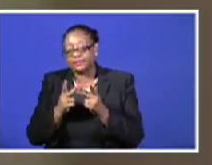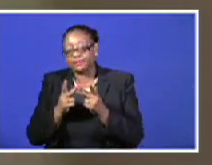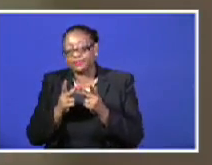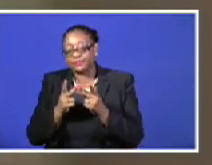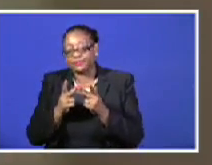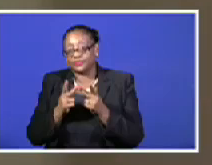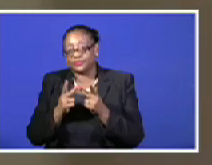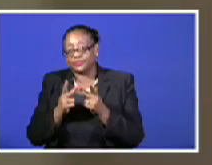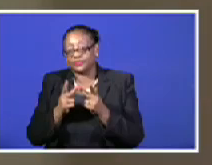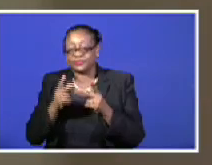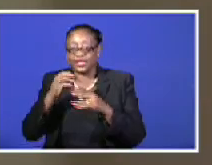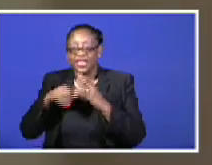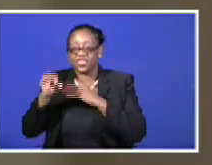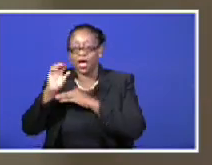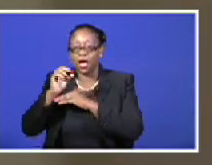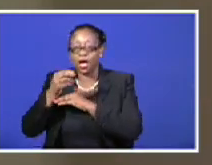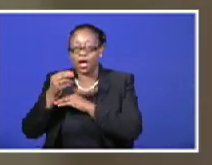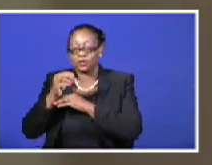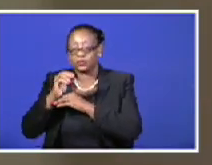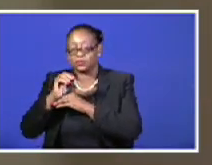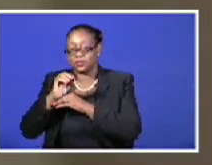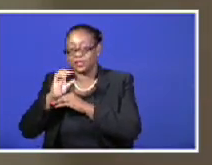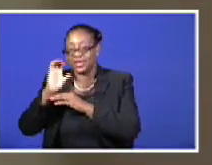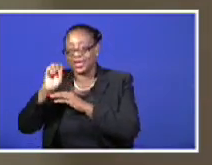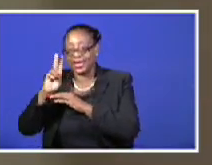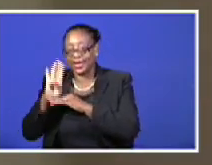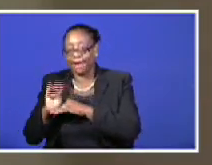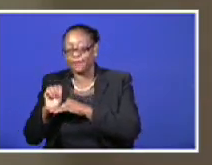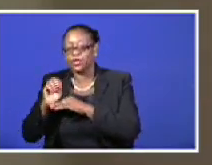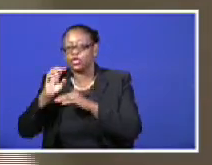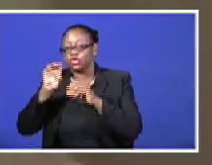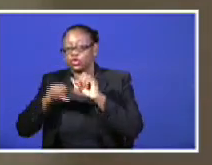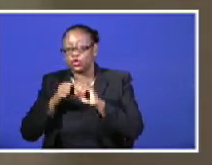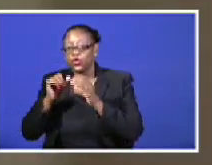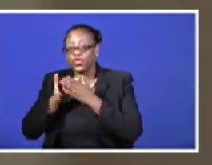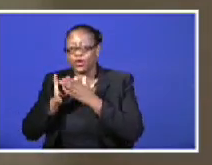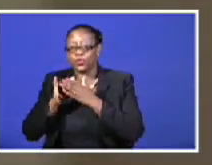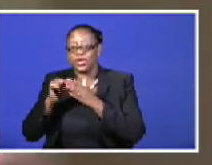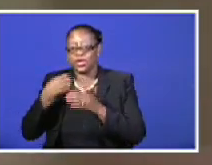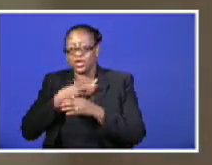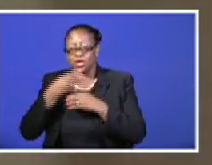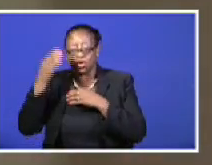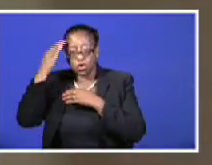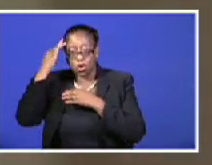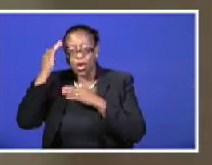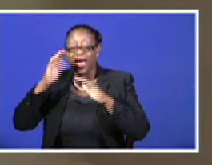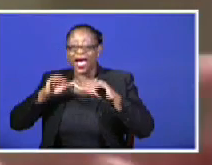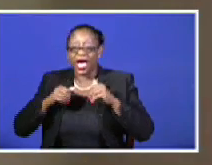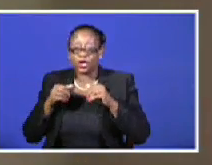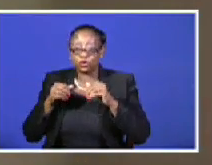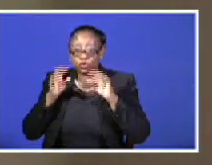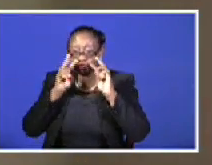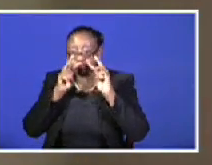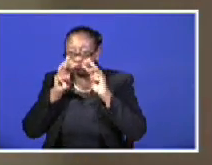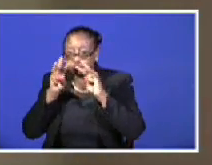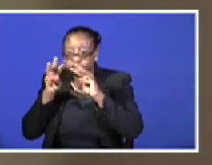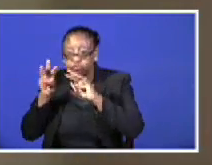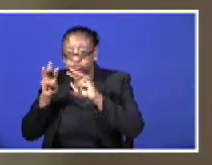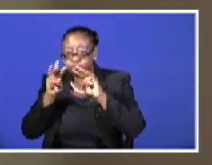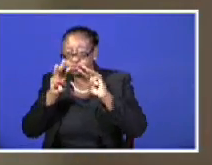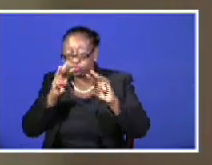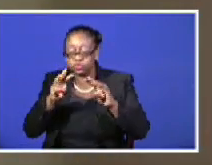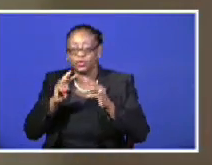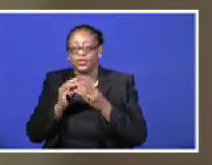called geofencing, the Hubcat app, so that we can have a means of monitoring that they're adhering to the quarantine.